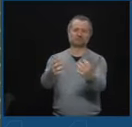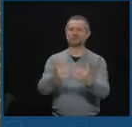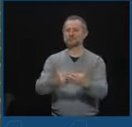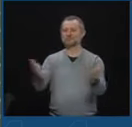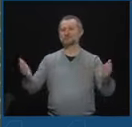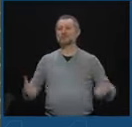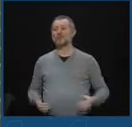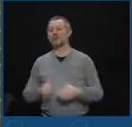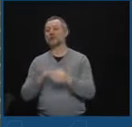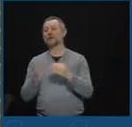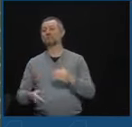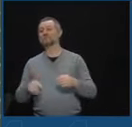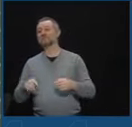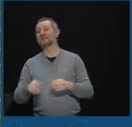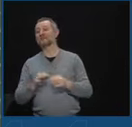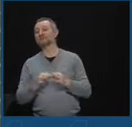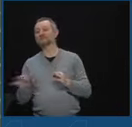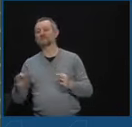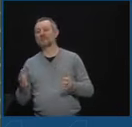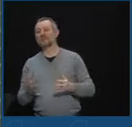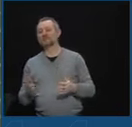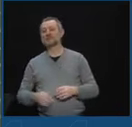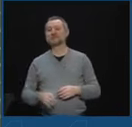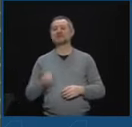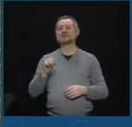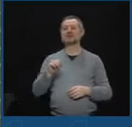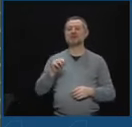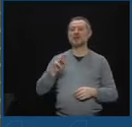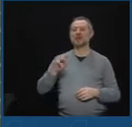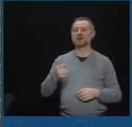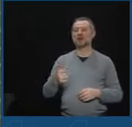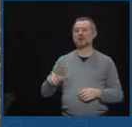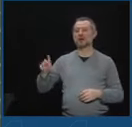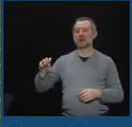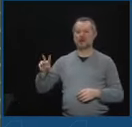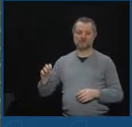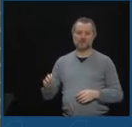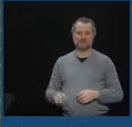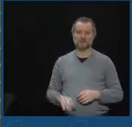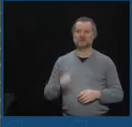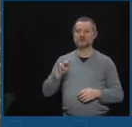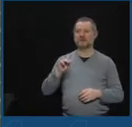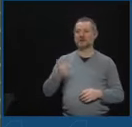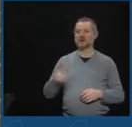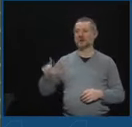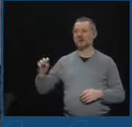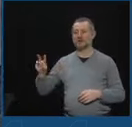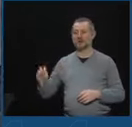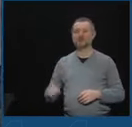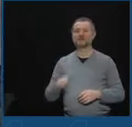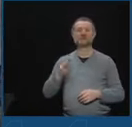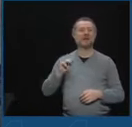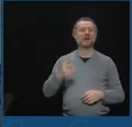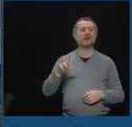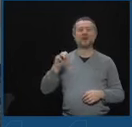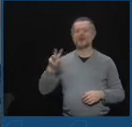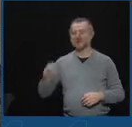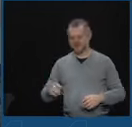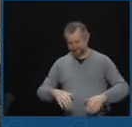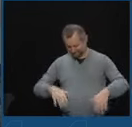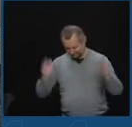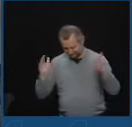this thing off with, SNUG love, SNUG love, SNUG love. Thank you.